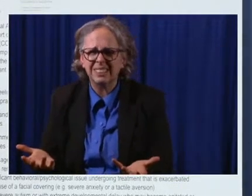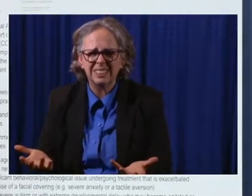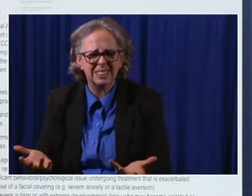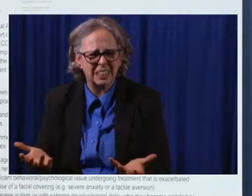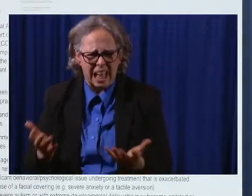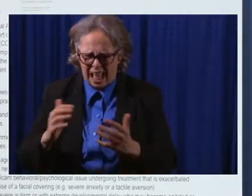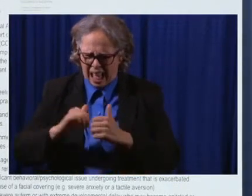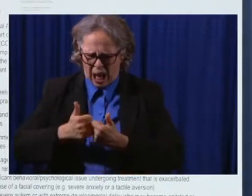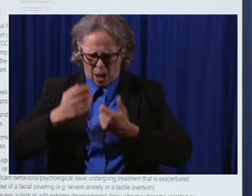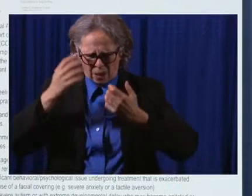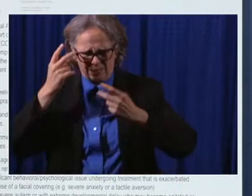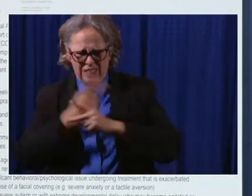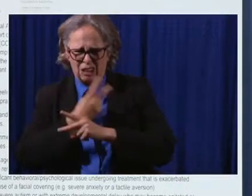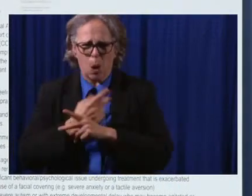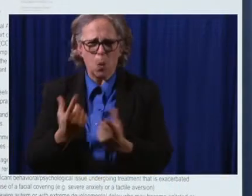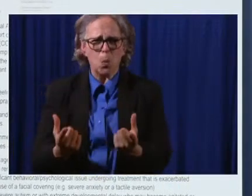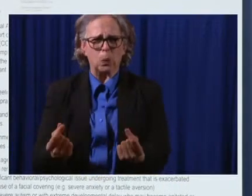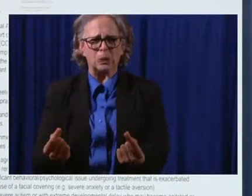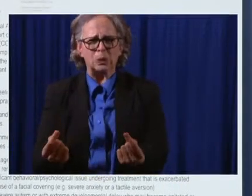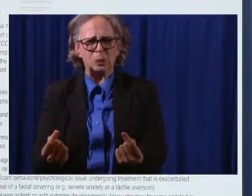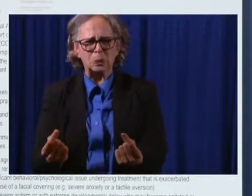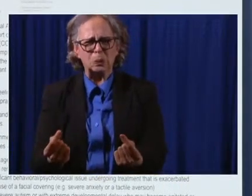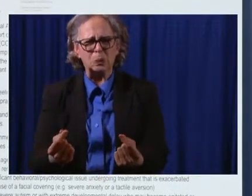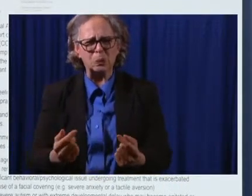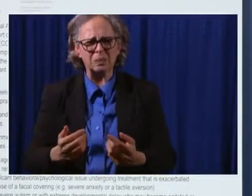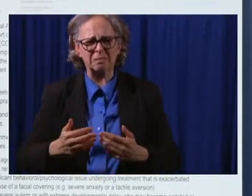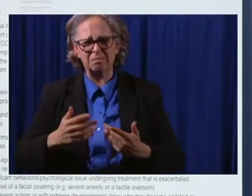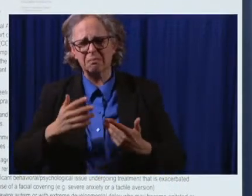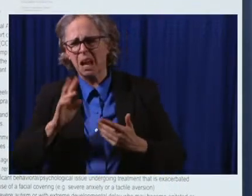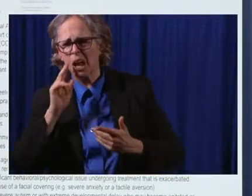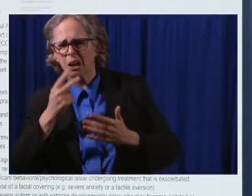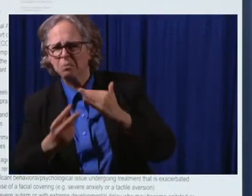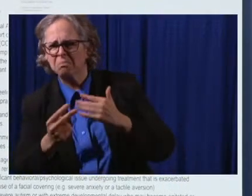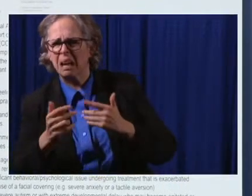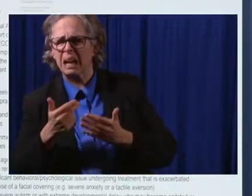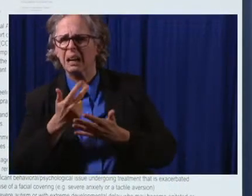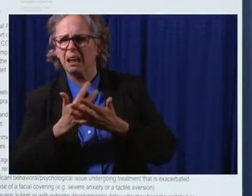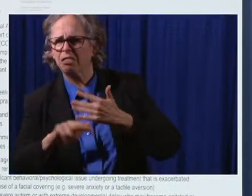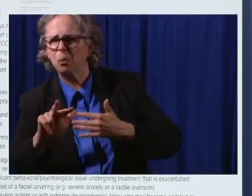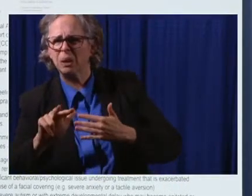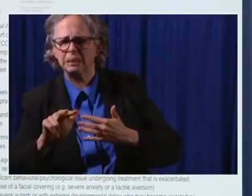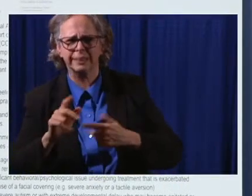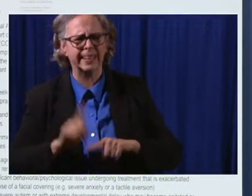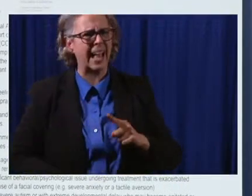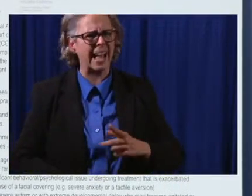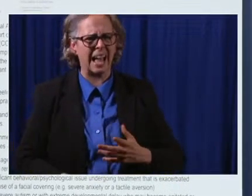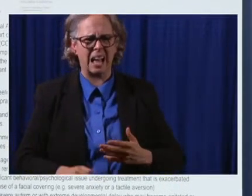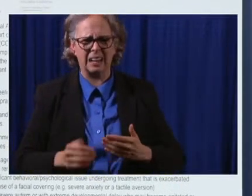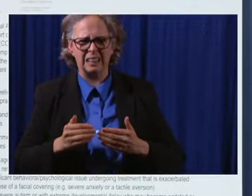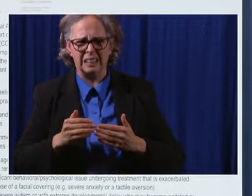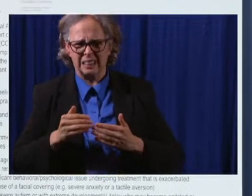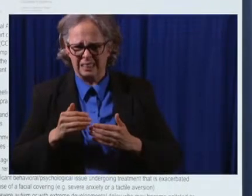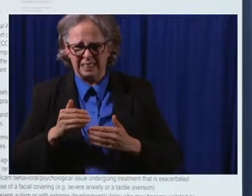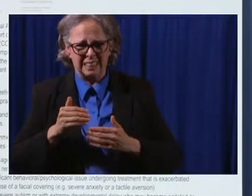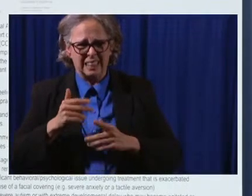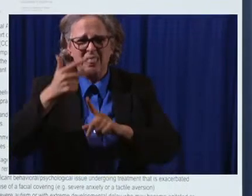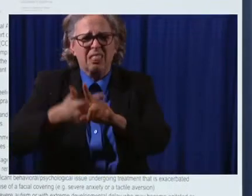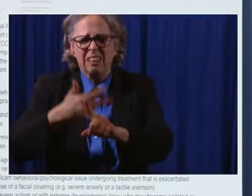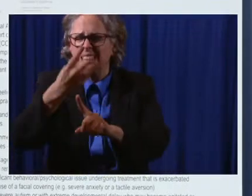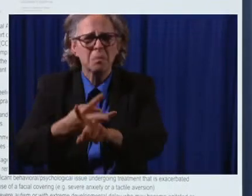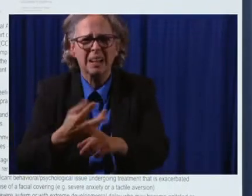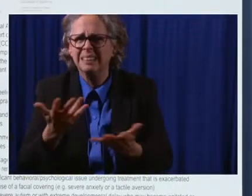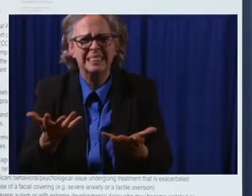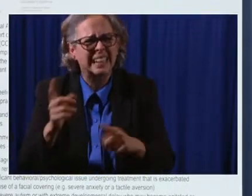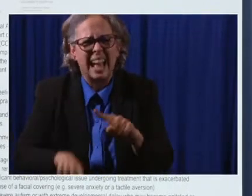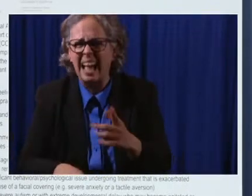We cannot know what the next 3 weeks will bring, let alone the next 3 months or 6 months or 9